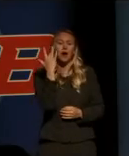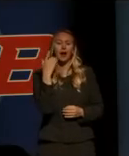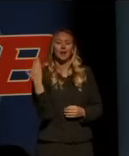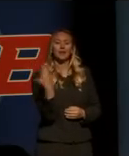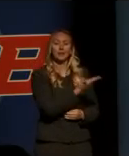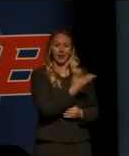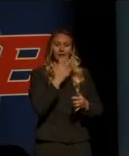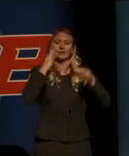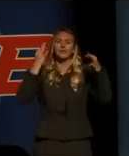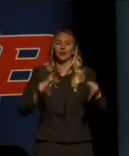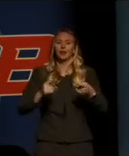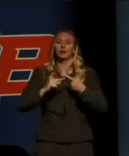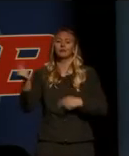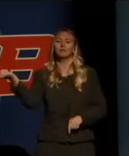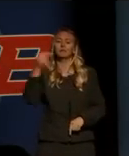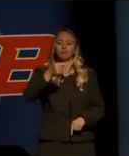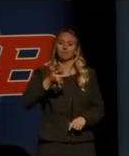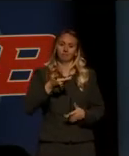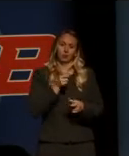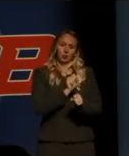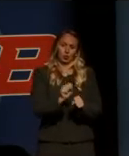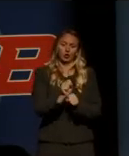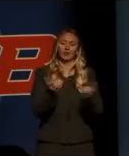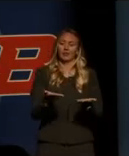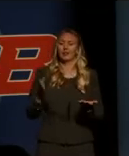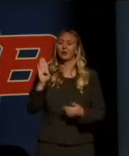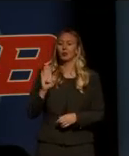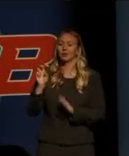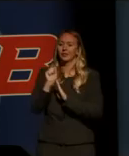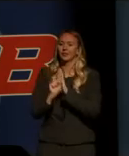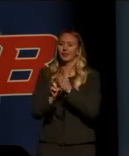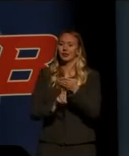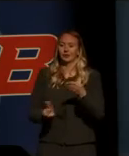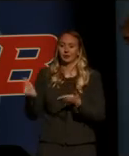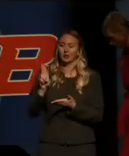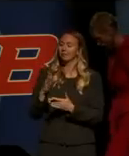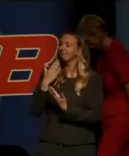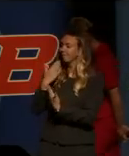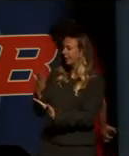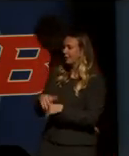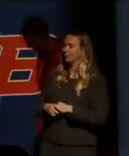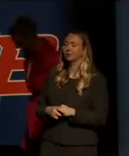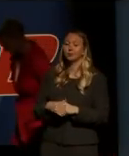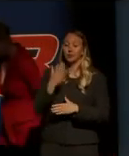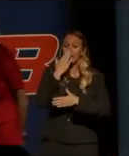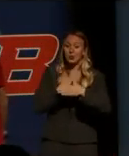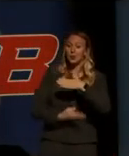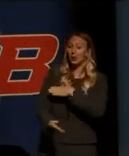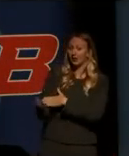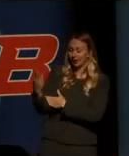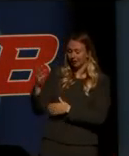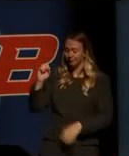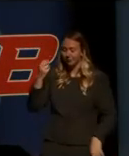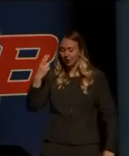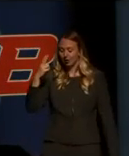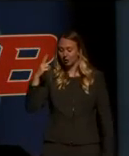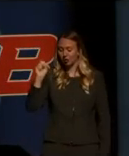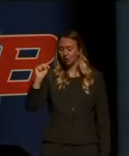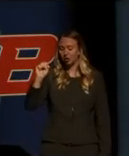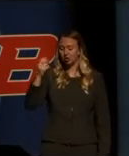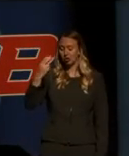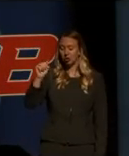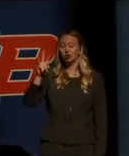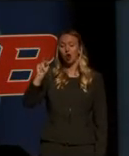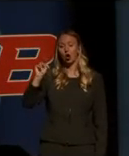chose Boise State. Thank you, Sean. Thank you, Marlene. Good morning. I'm Sean Benner, and I